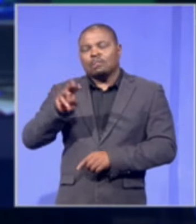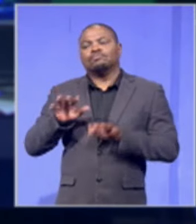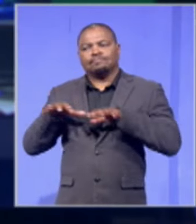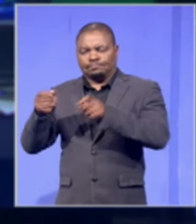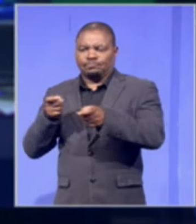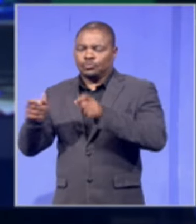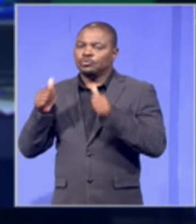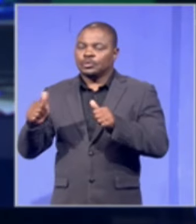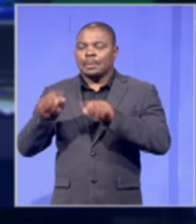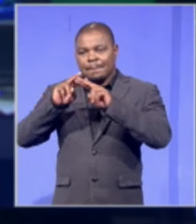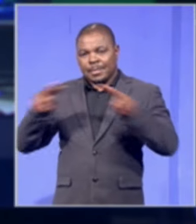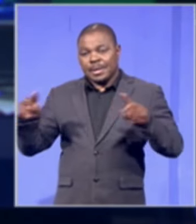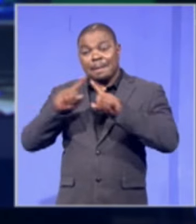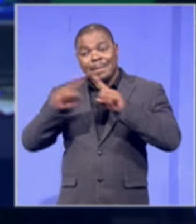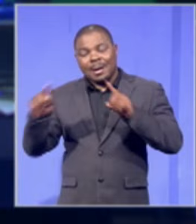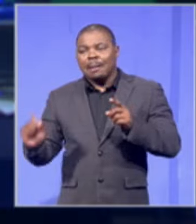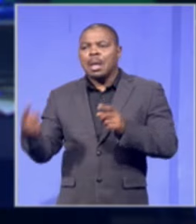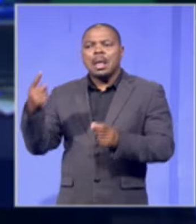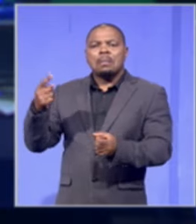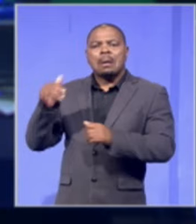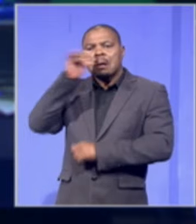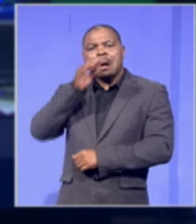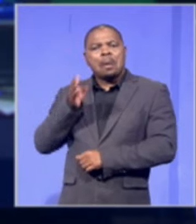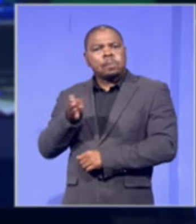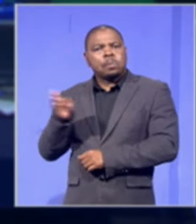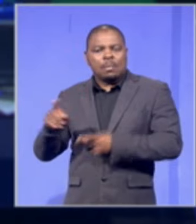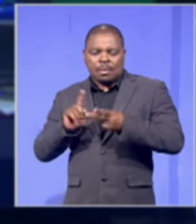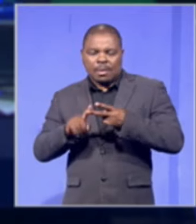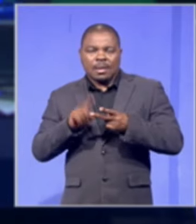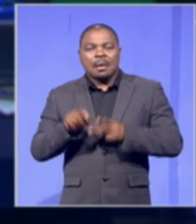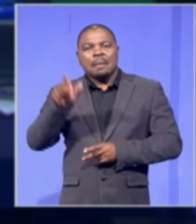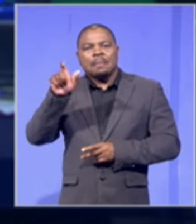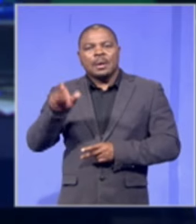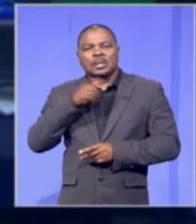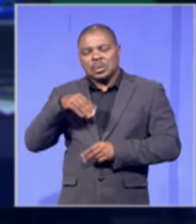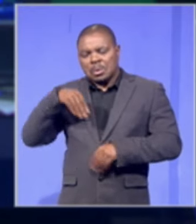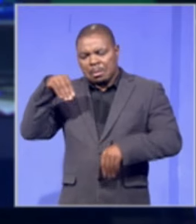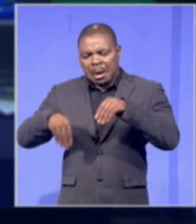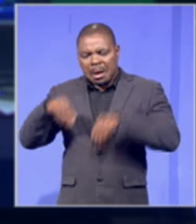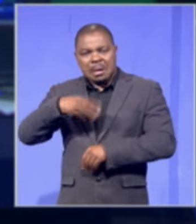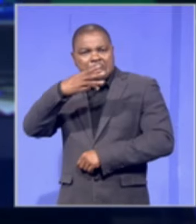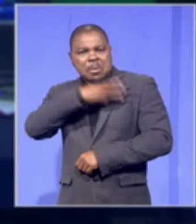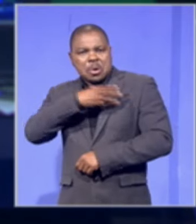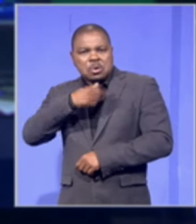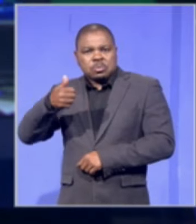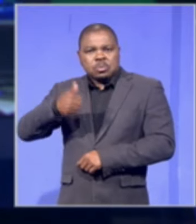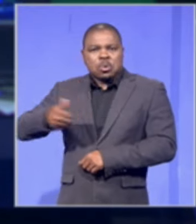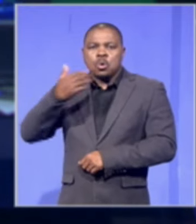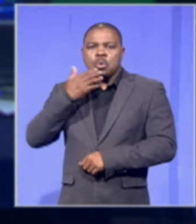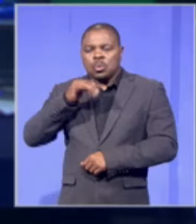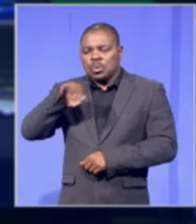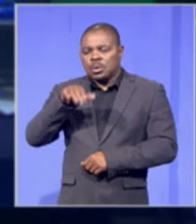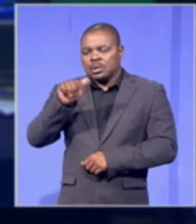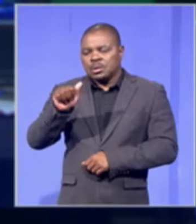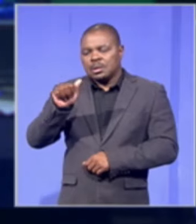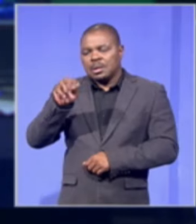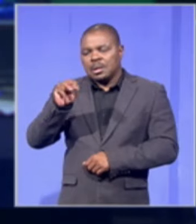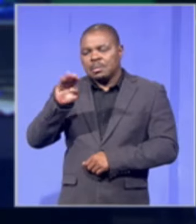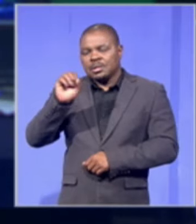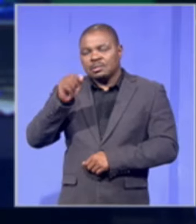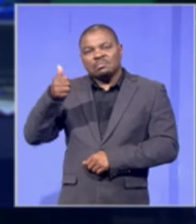ditlolo tsa molao di ntse di hlahella ho kenyeletsa le ho nyenyelepa ha kokonono ya barafi ba seng molaong James Tshwaedi